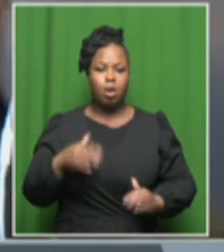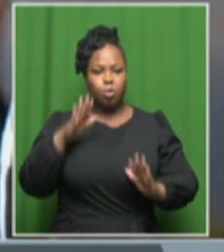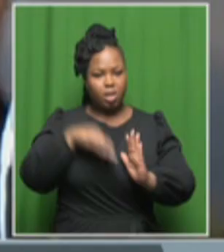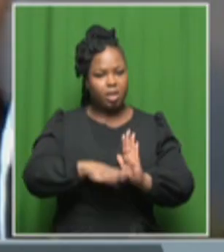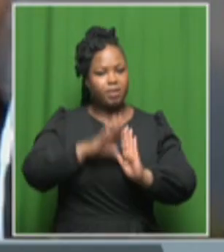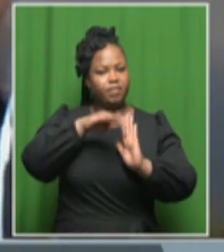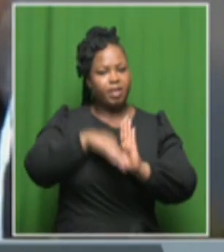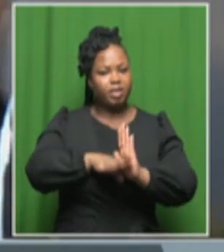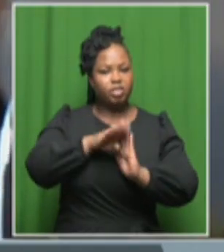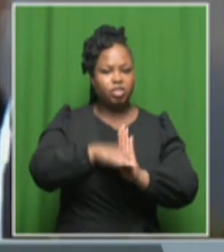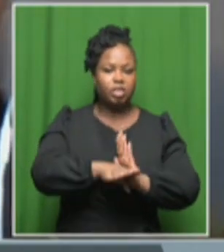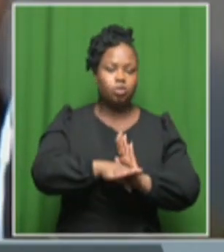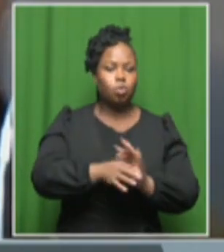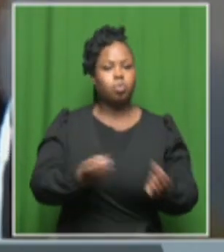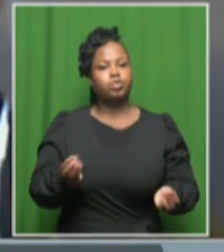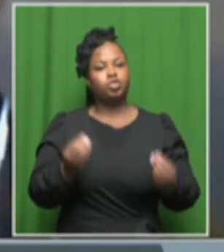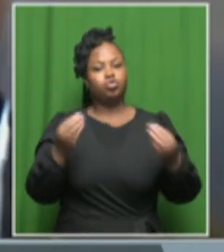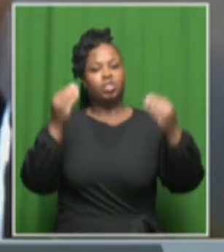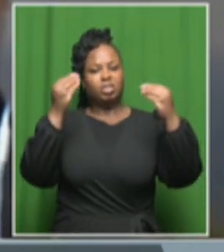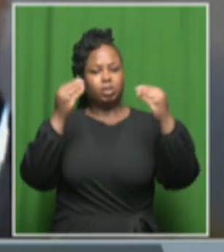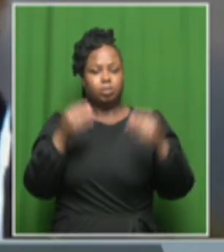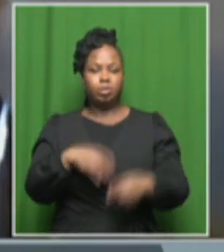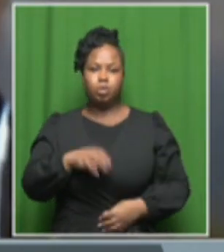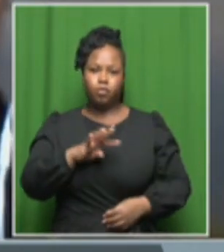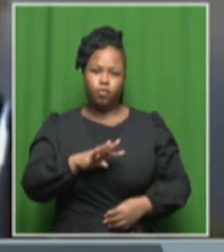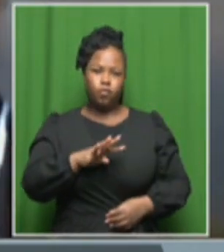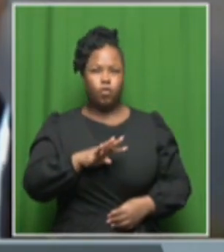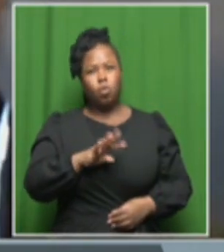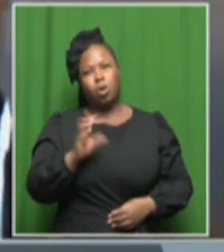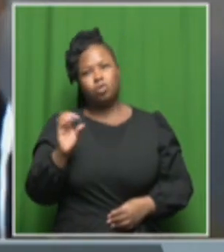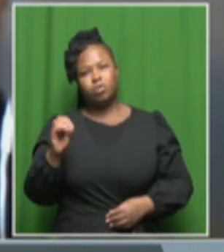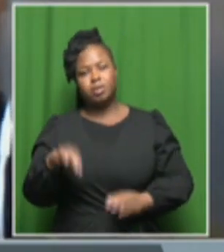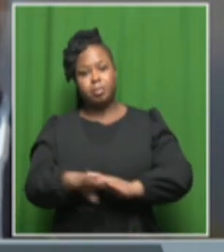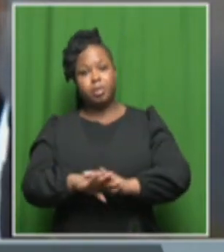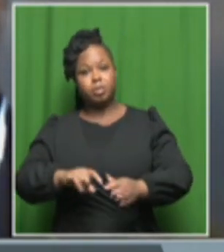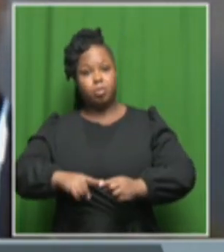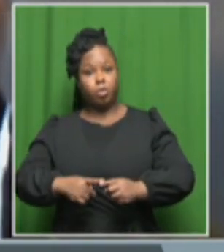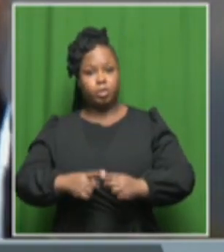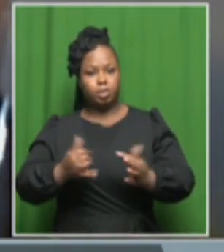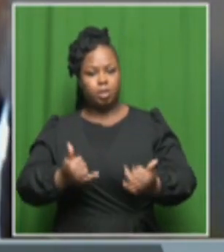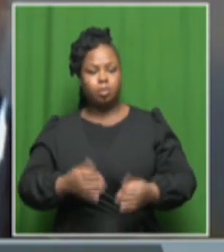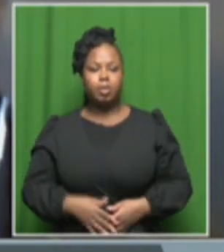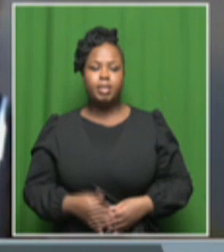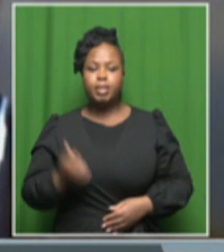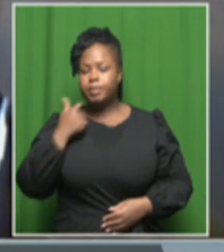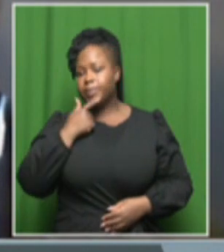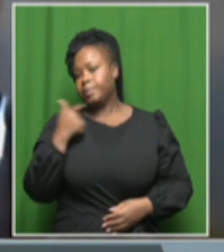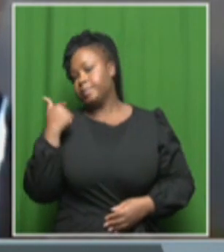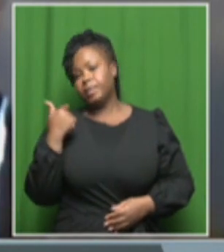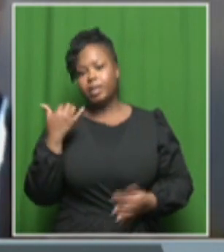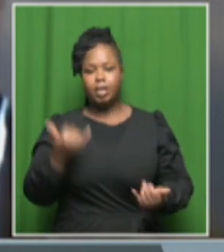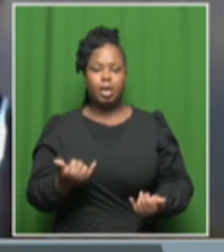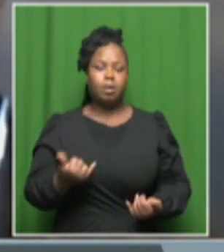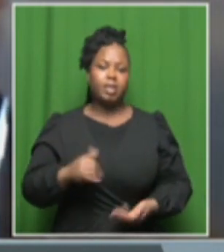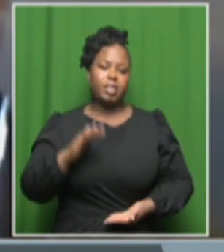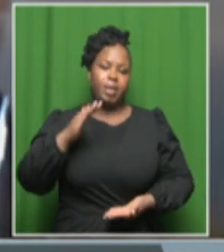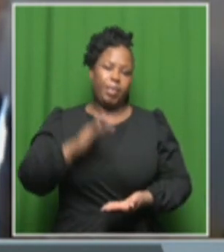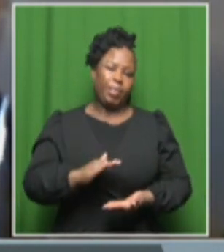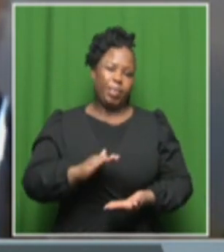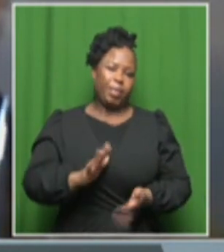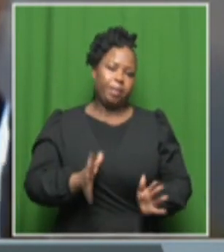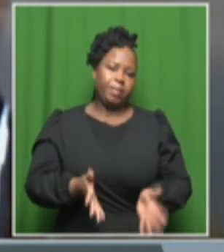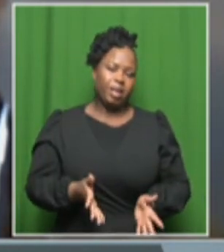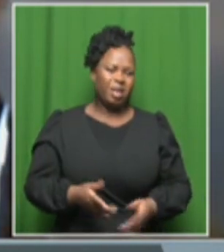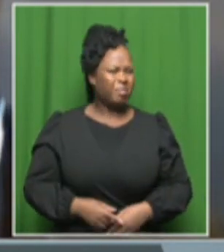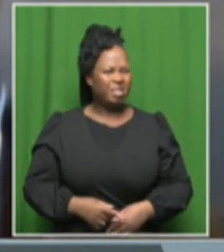inflation or interest rate by, I think, 400 and so basis points. And it's only in the recent sitting where they reduced, but the